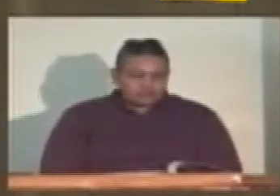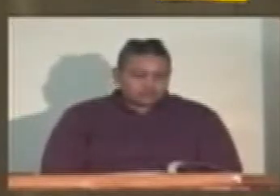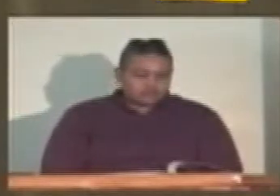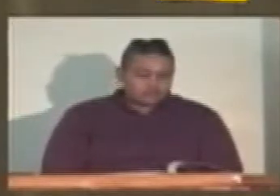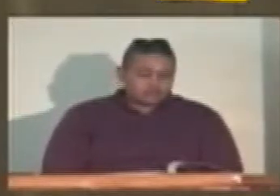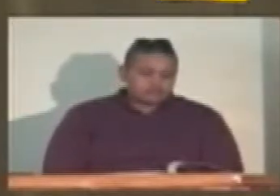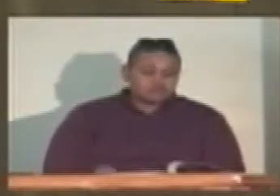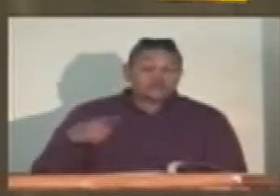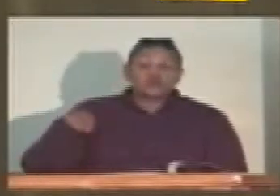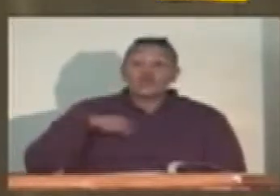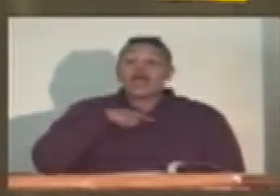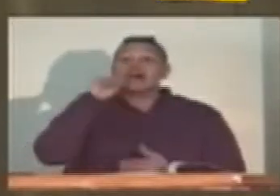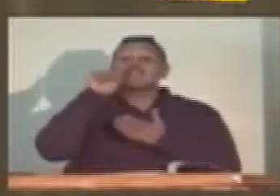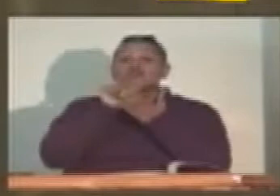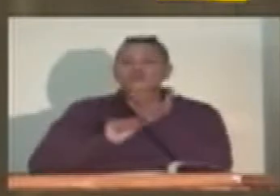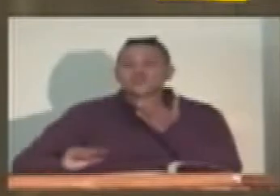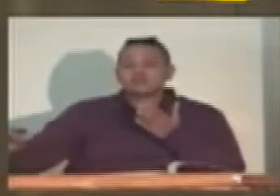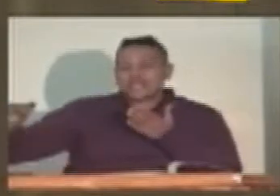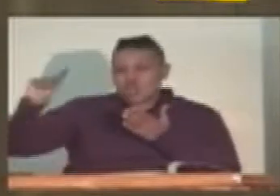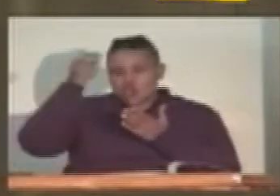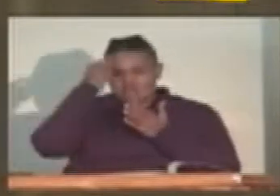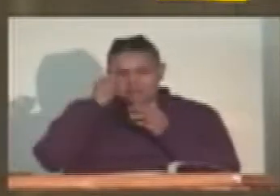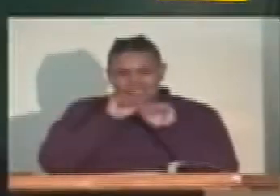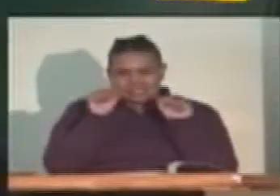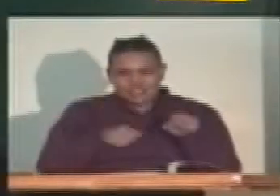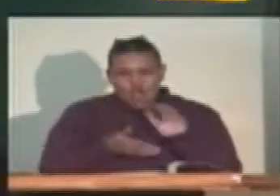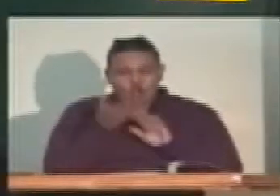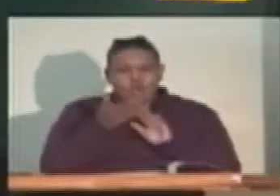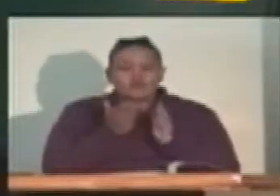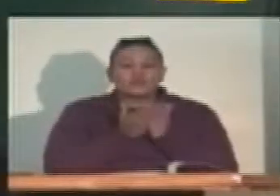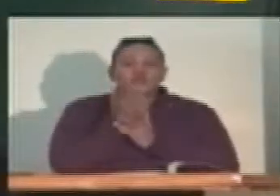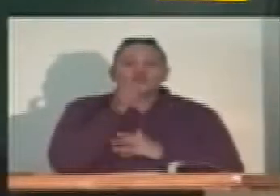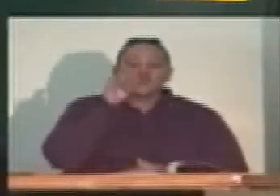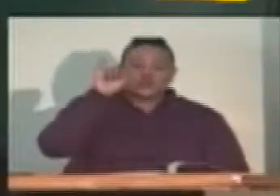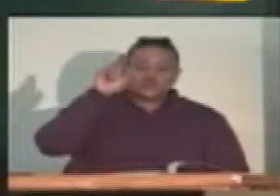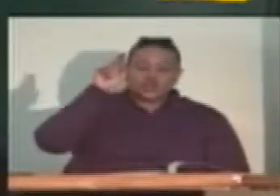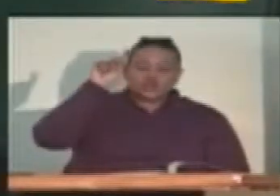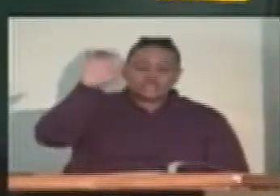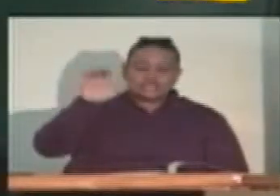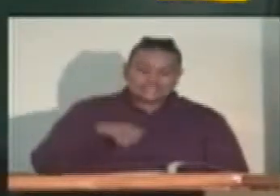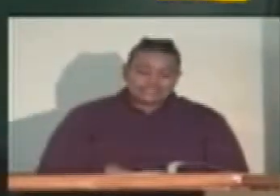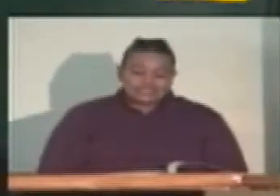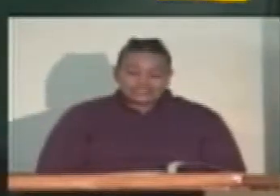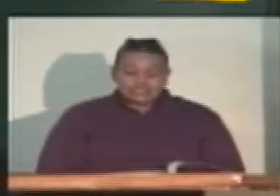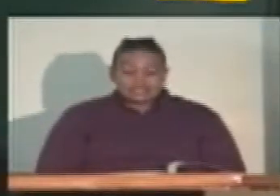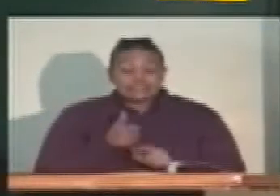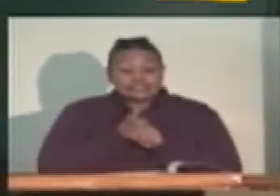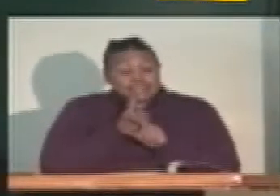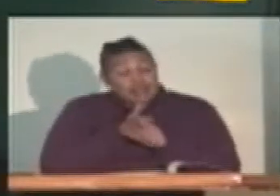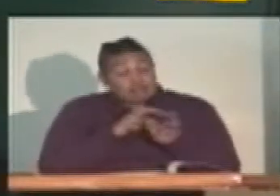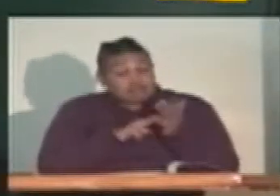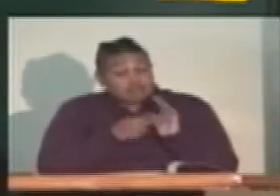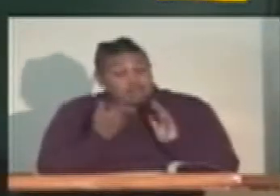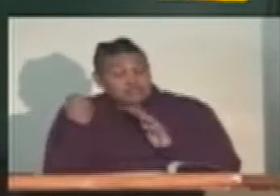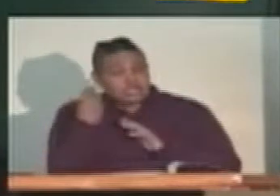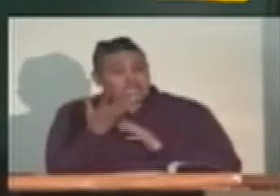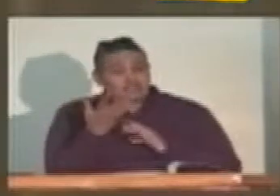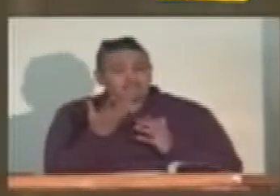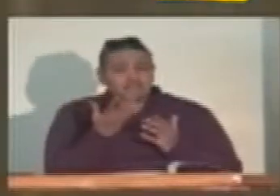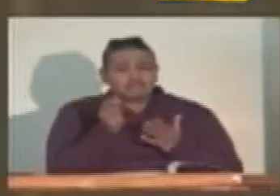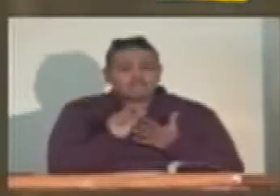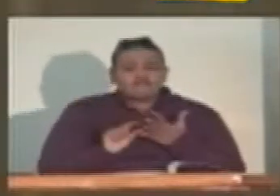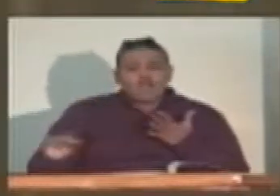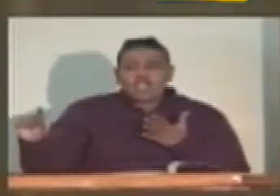We have the subsidized government system operated mainly by the JUTC, which in turn gives